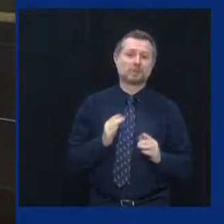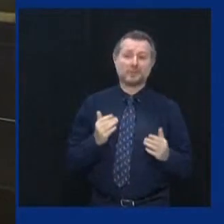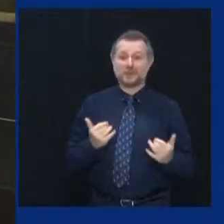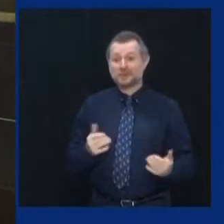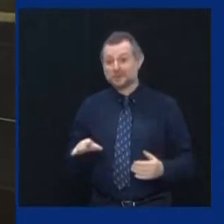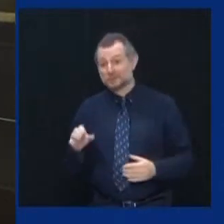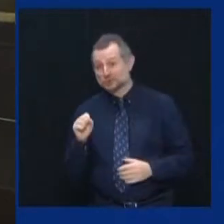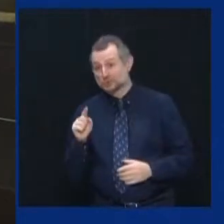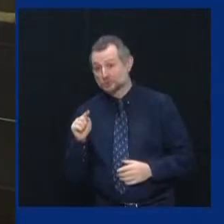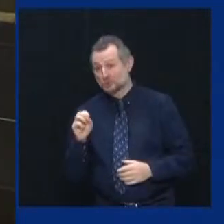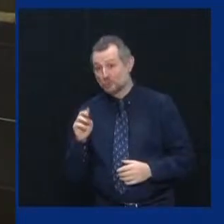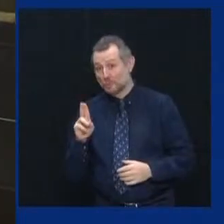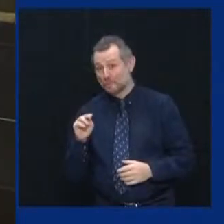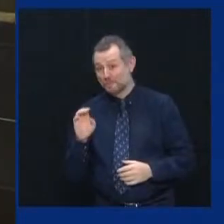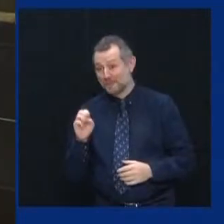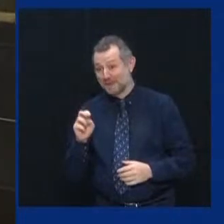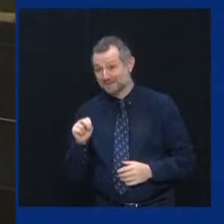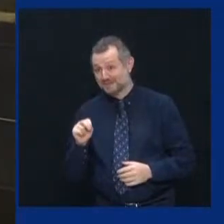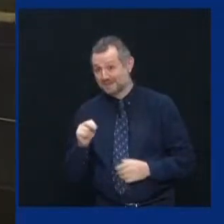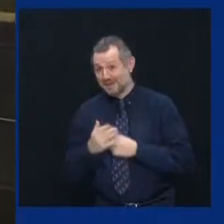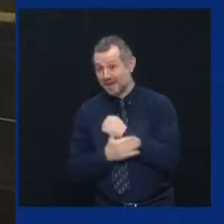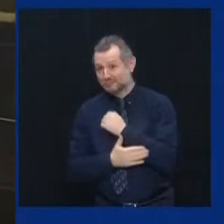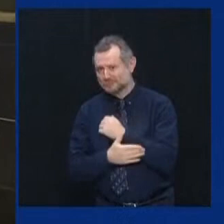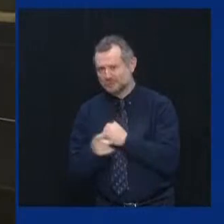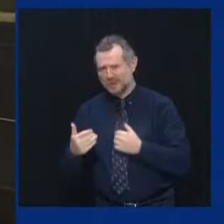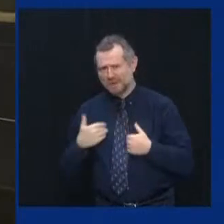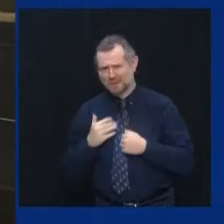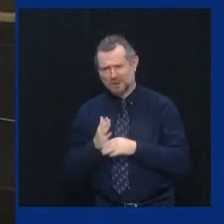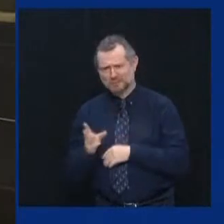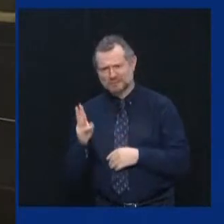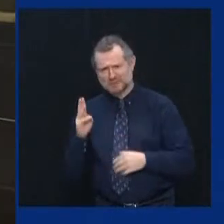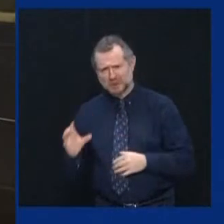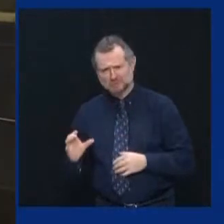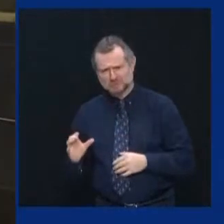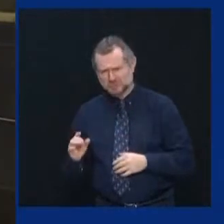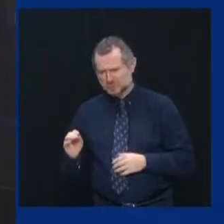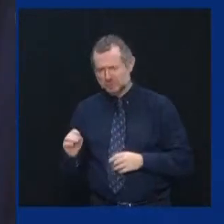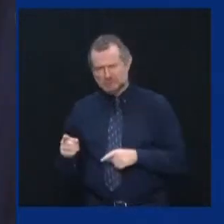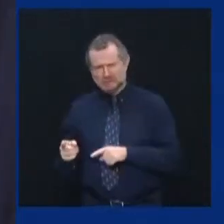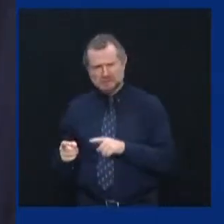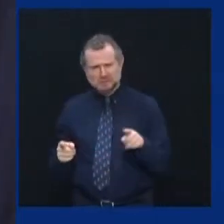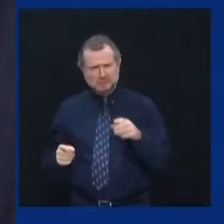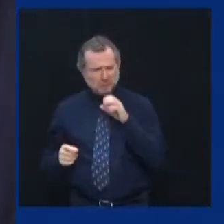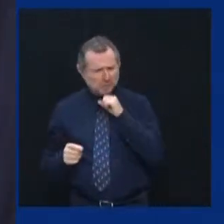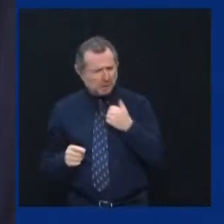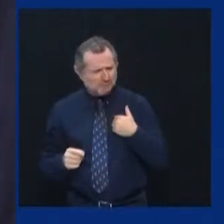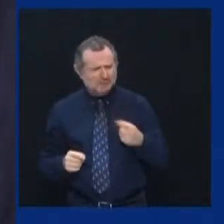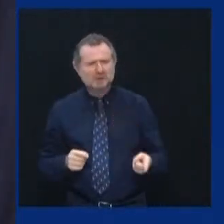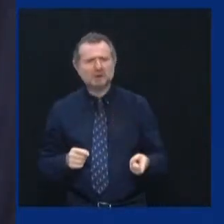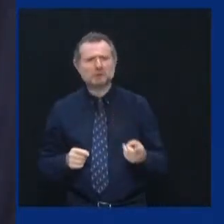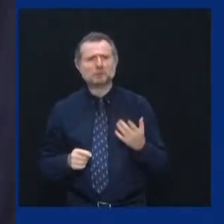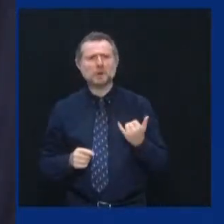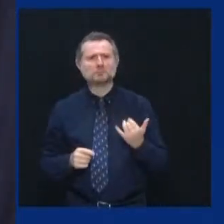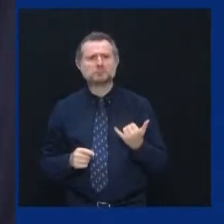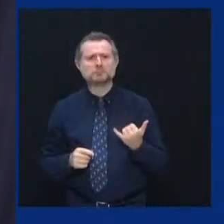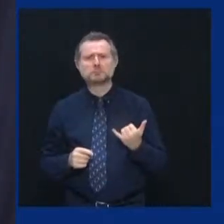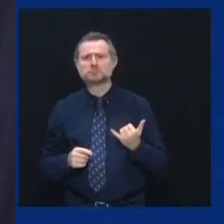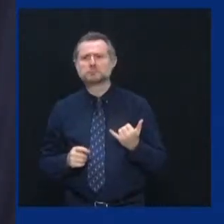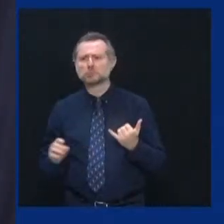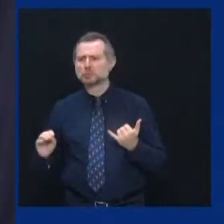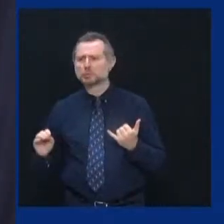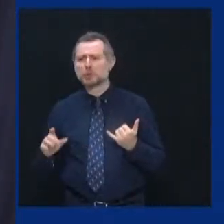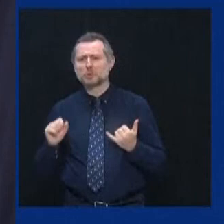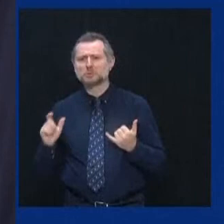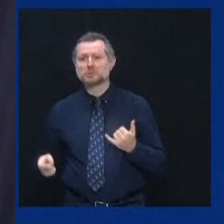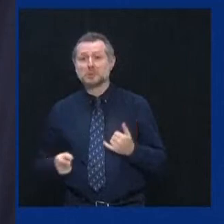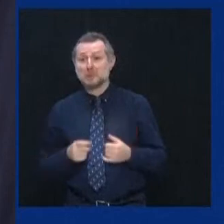and is not in the zone. Can you explain why Chemung County is still in the orange zone? I cannot off the top of my head, but